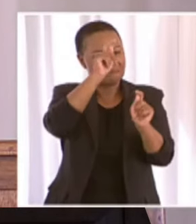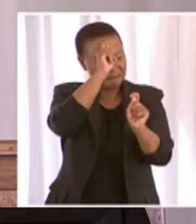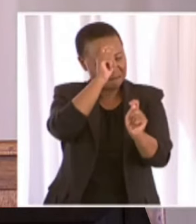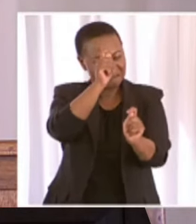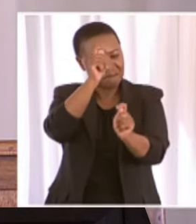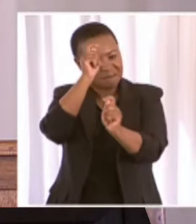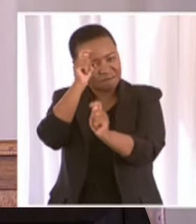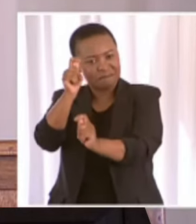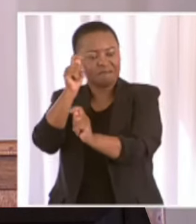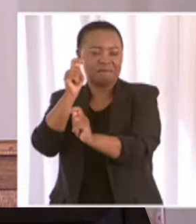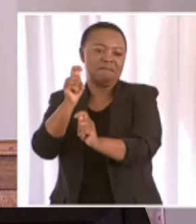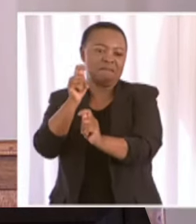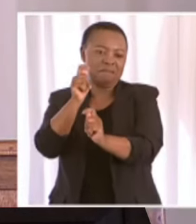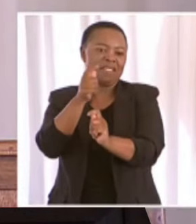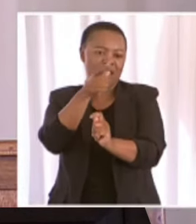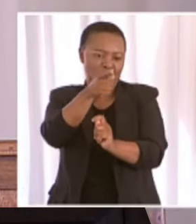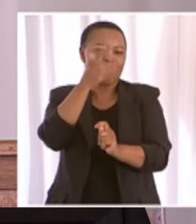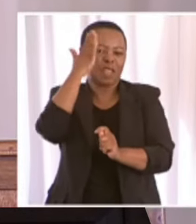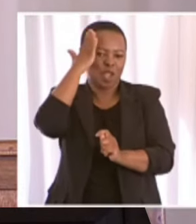to them.